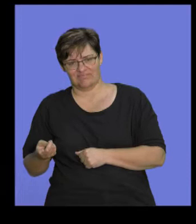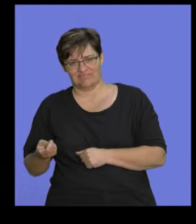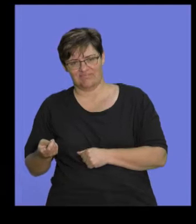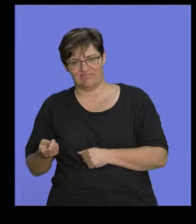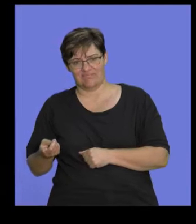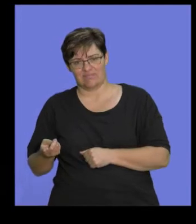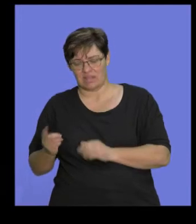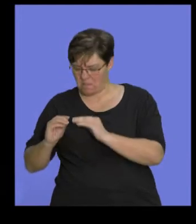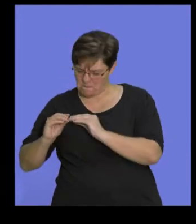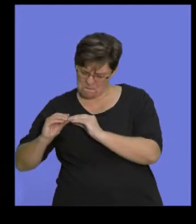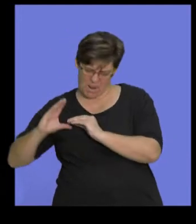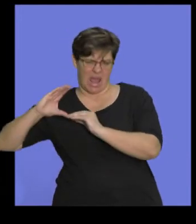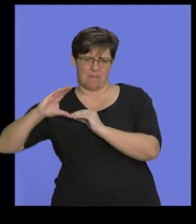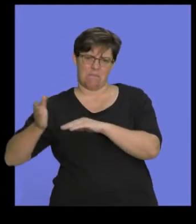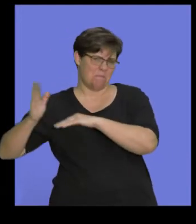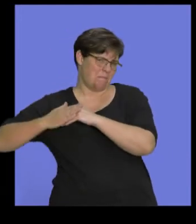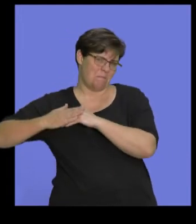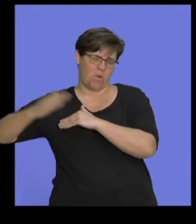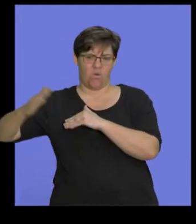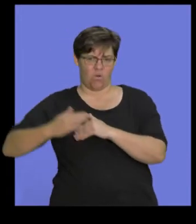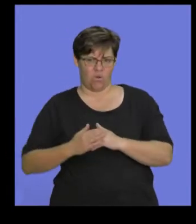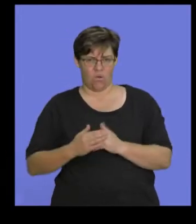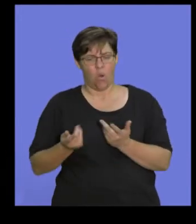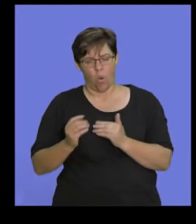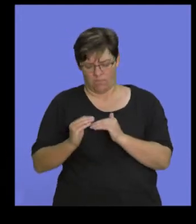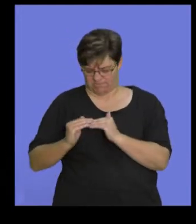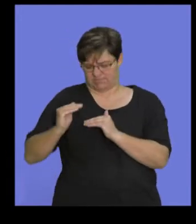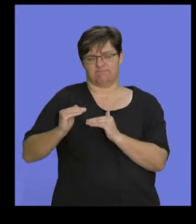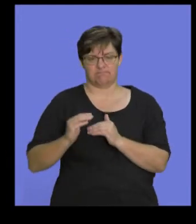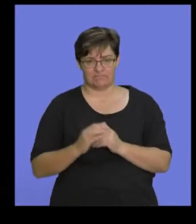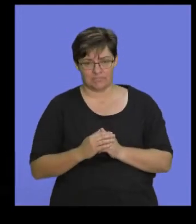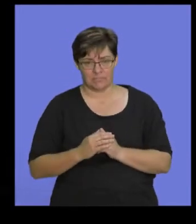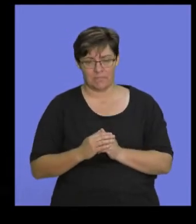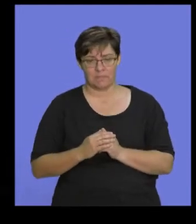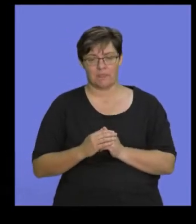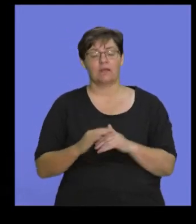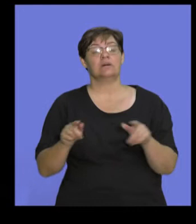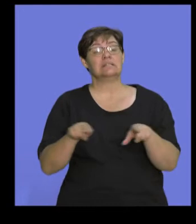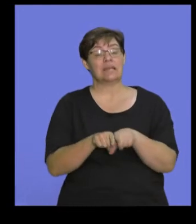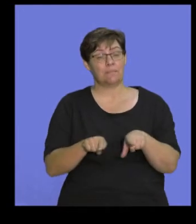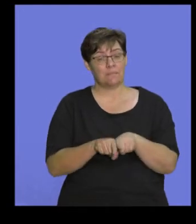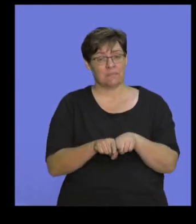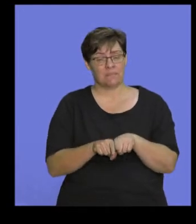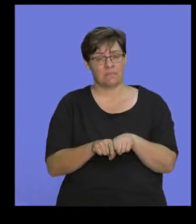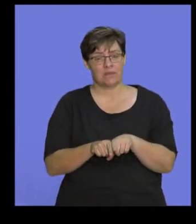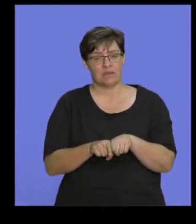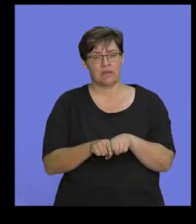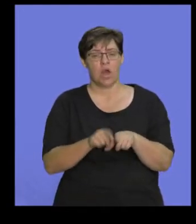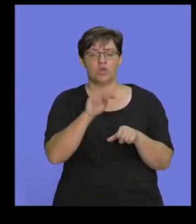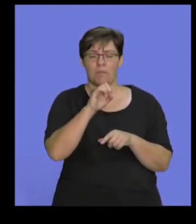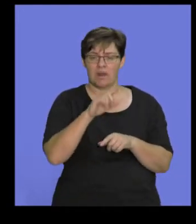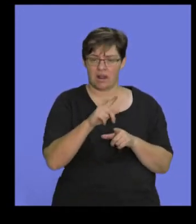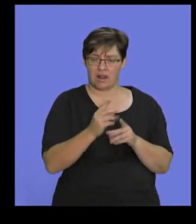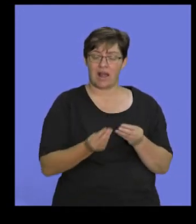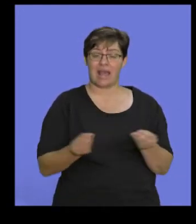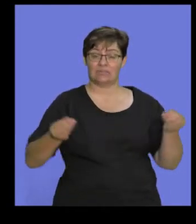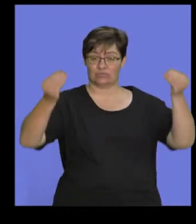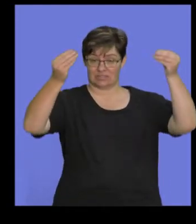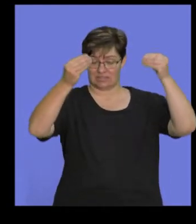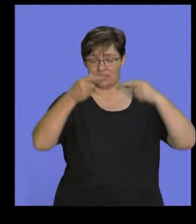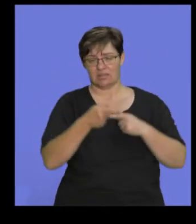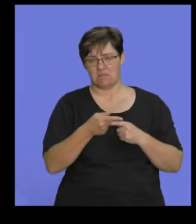be way more than that, or slightly more than that. Then also how we see the nominal interest rate is when